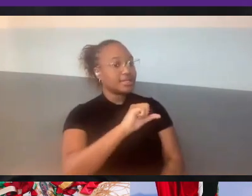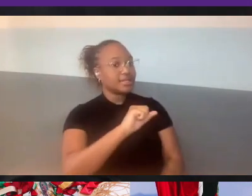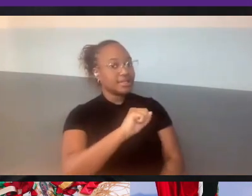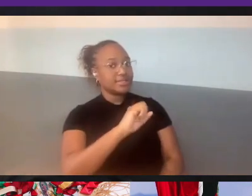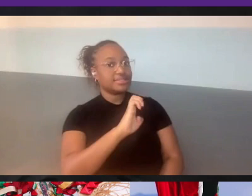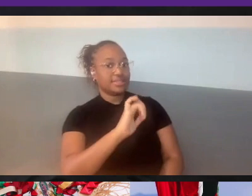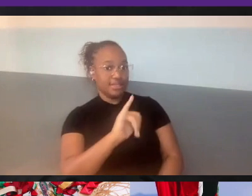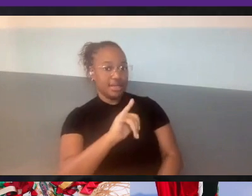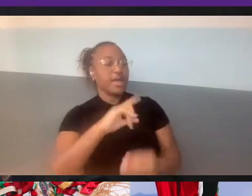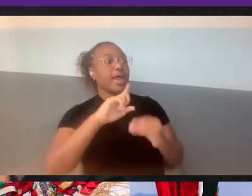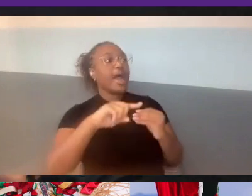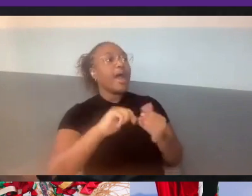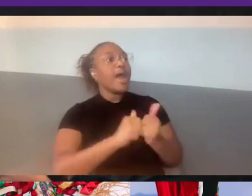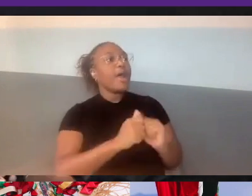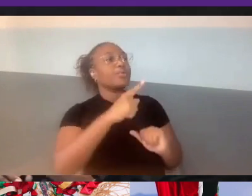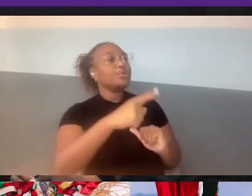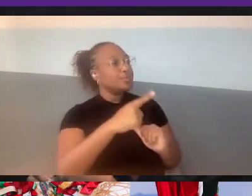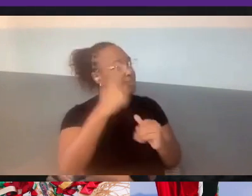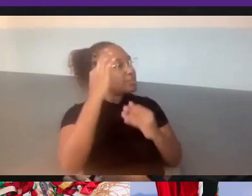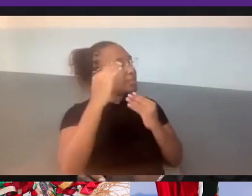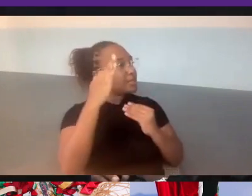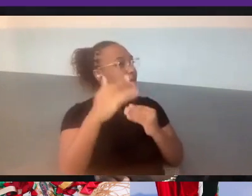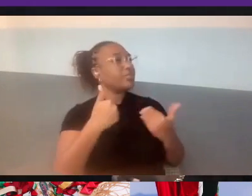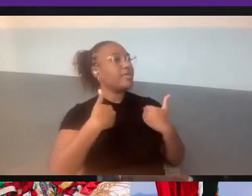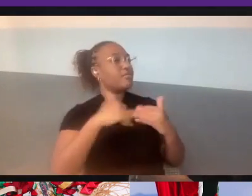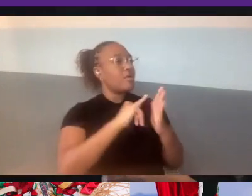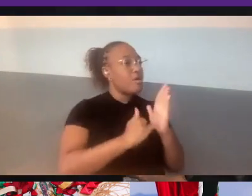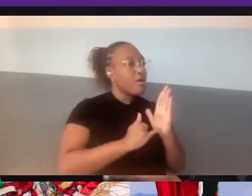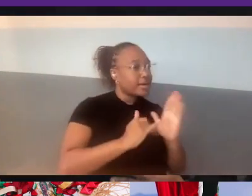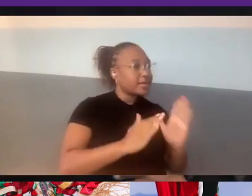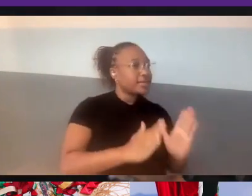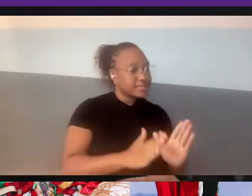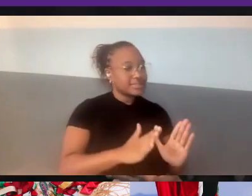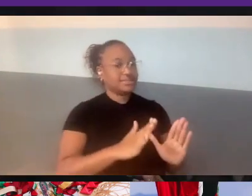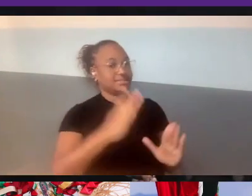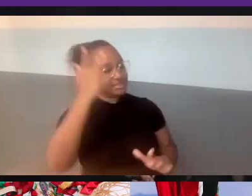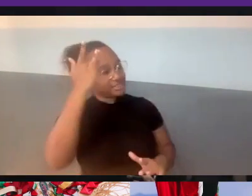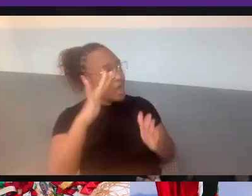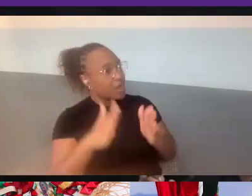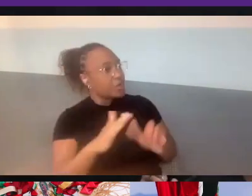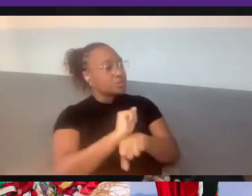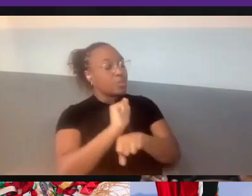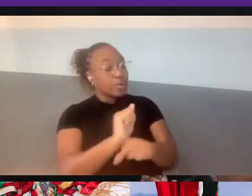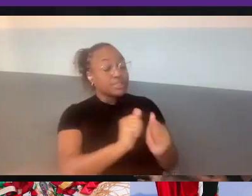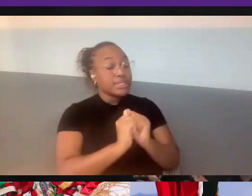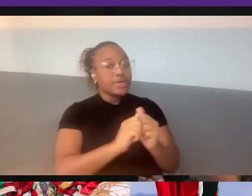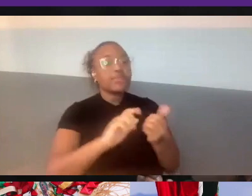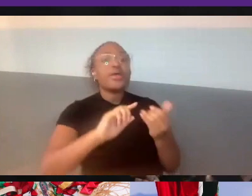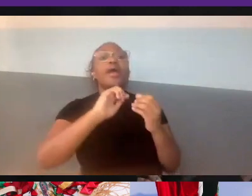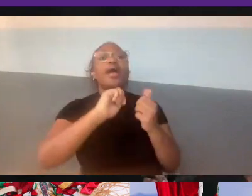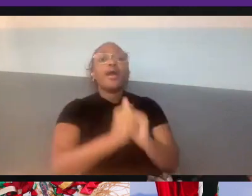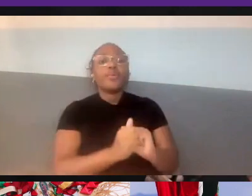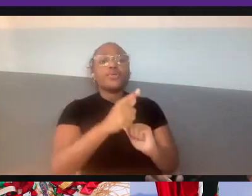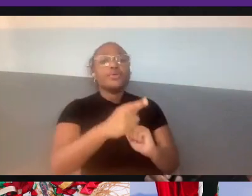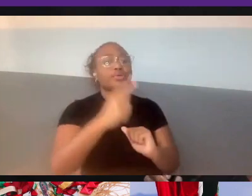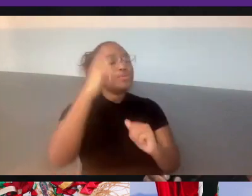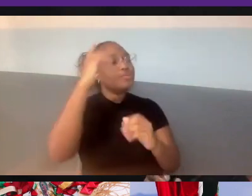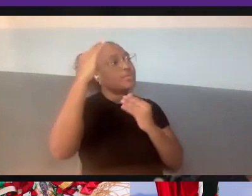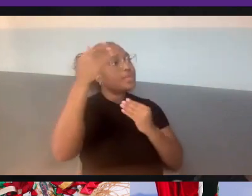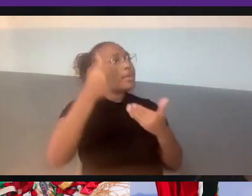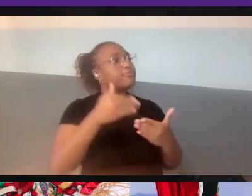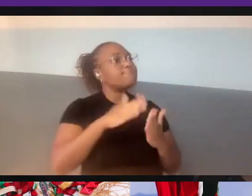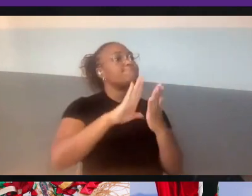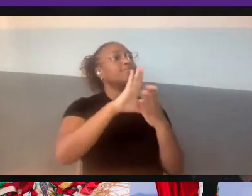thinking about narrative work as you're thinking about also even educating this next group of students who are coming through the program?